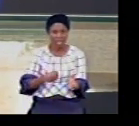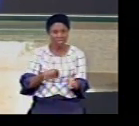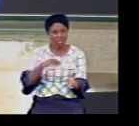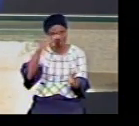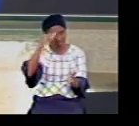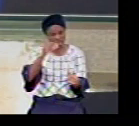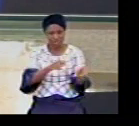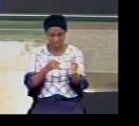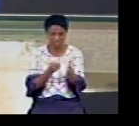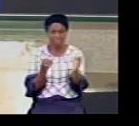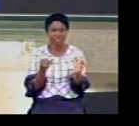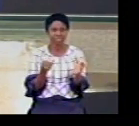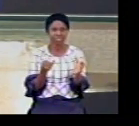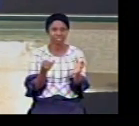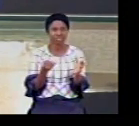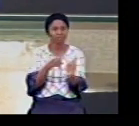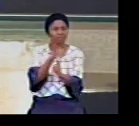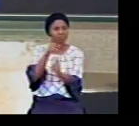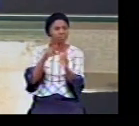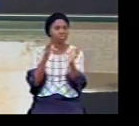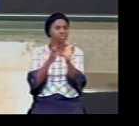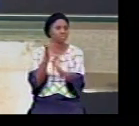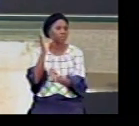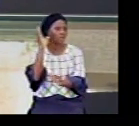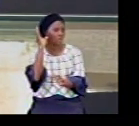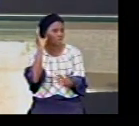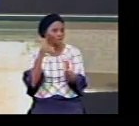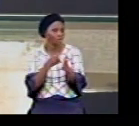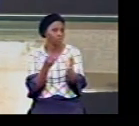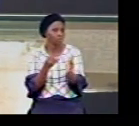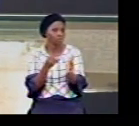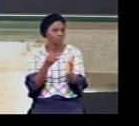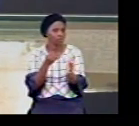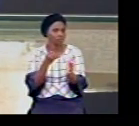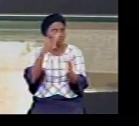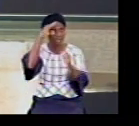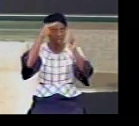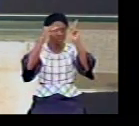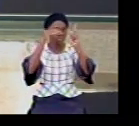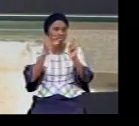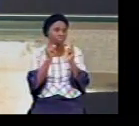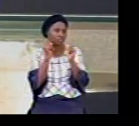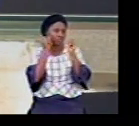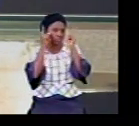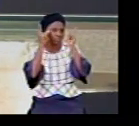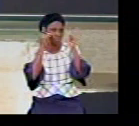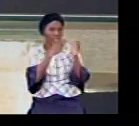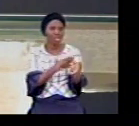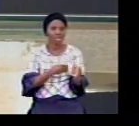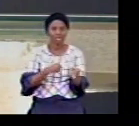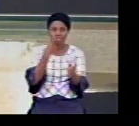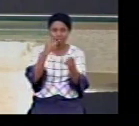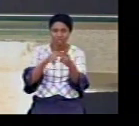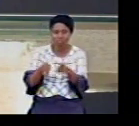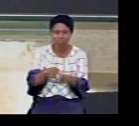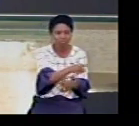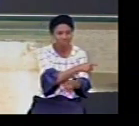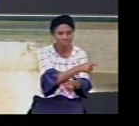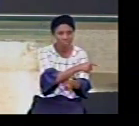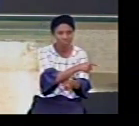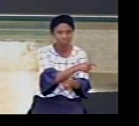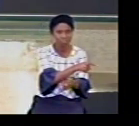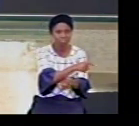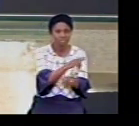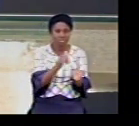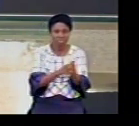doeth it. When Jesus heard it, he marveled and said to them